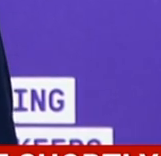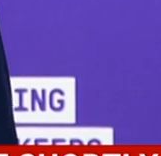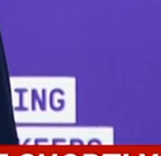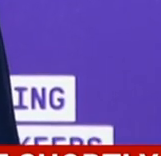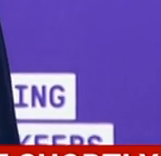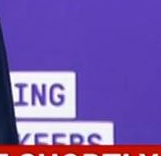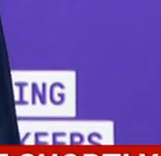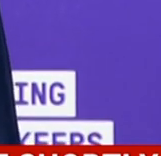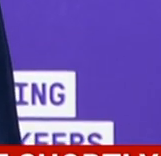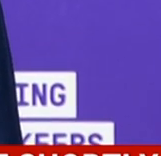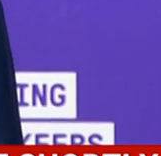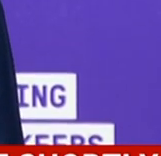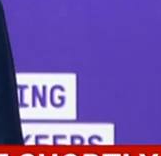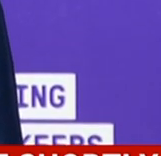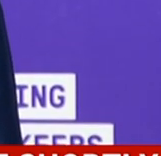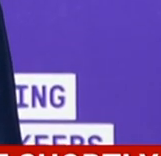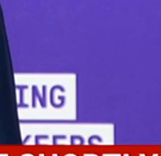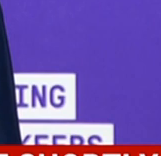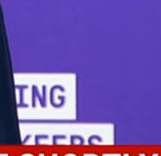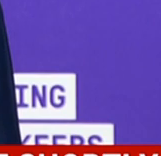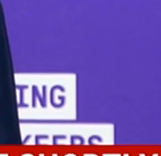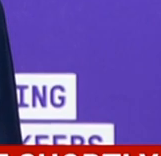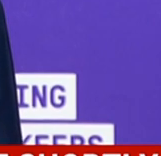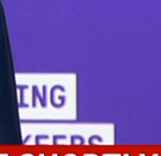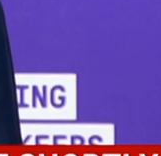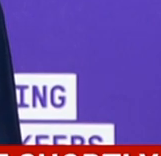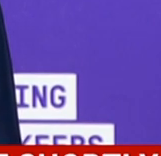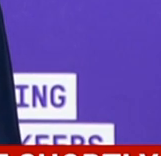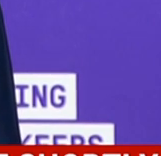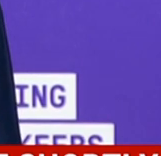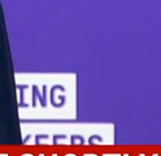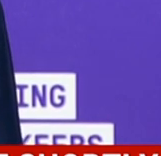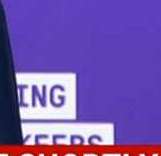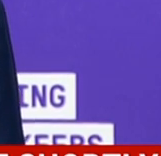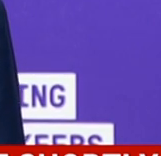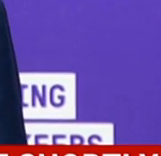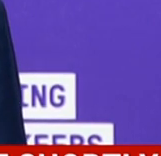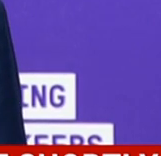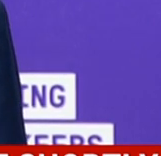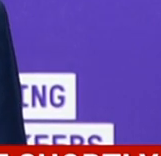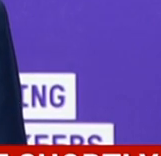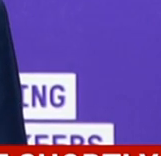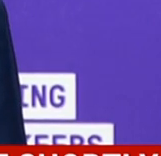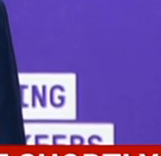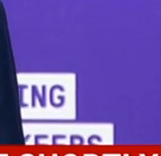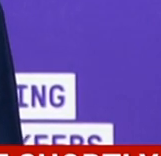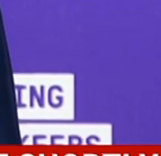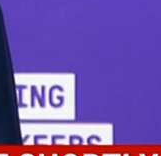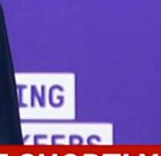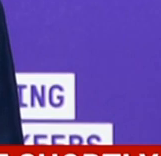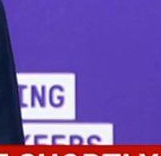19,911 confirmed aggregate cases of coronavirus since the very beginning of the pandemic. That is an increase of 42 new